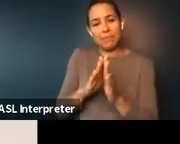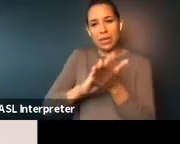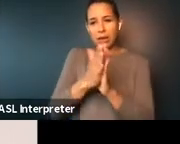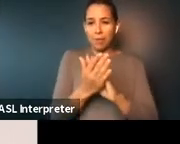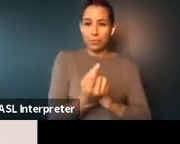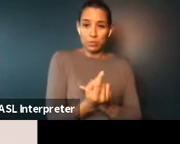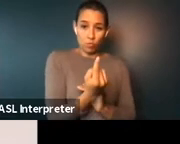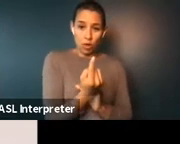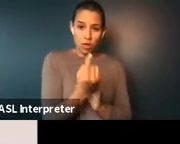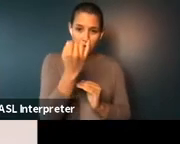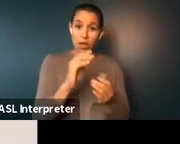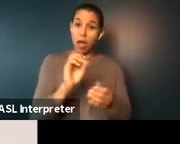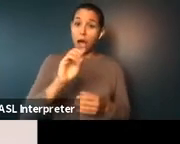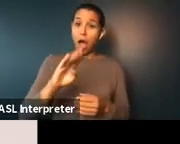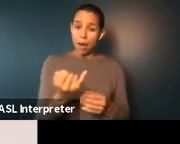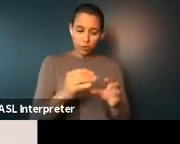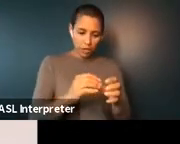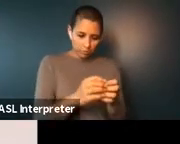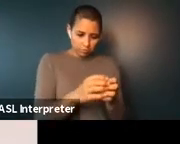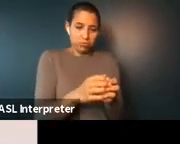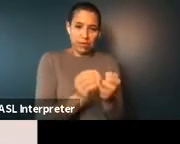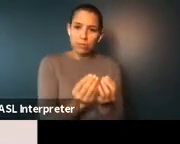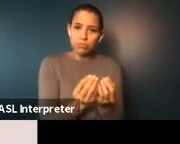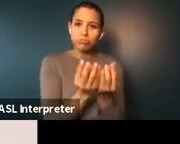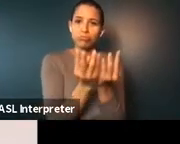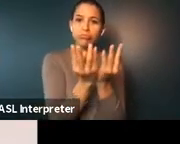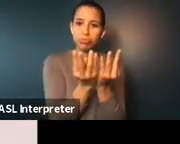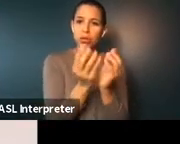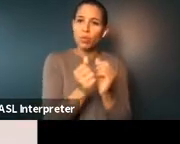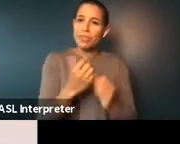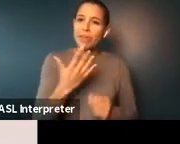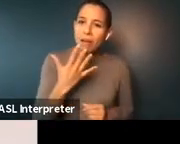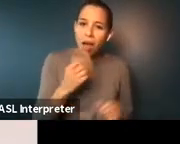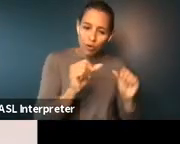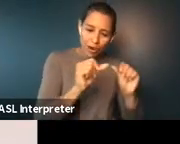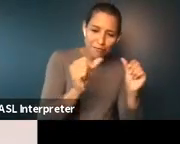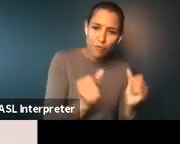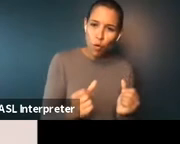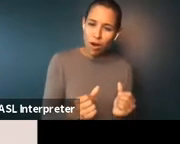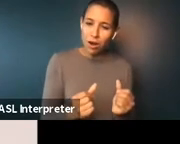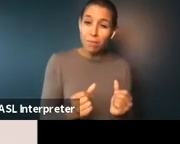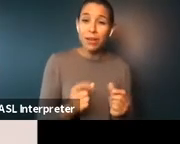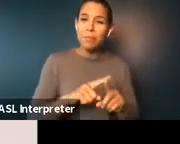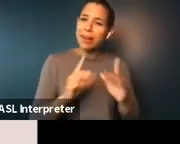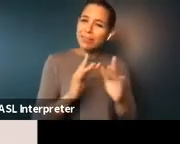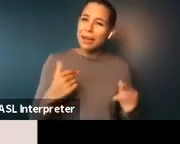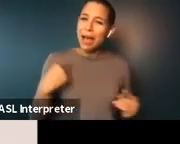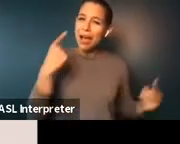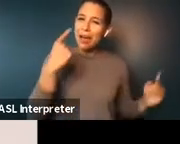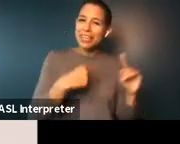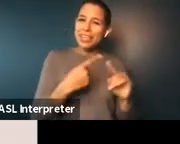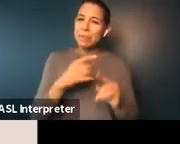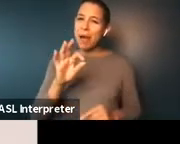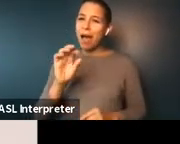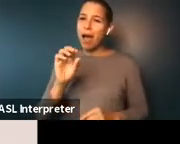refracts in color and form, but also formlessness was part of what I was thinking about. Um, another